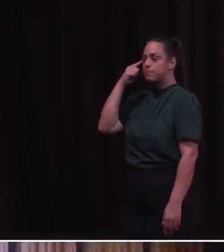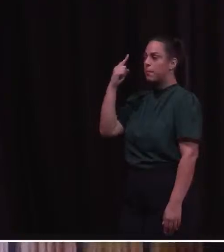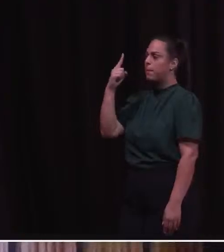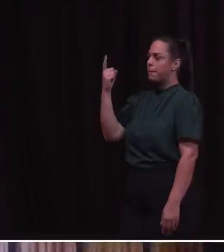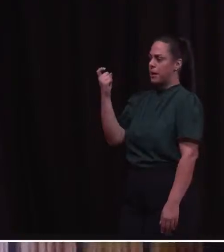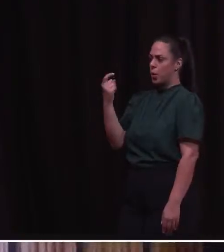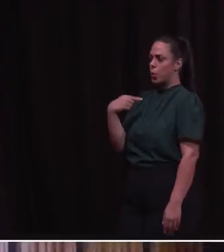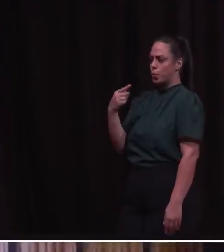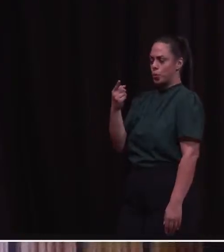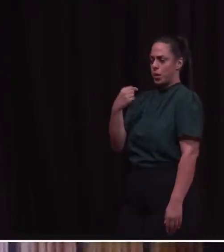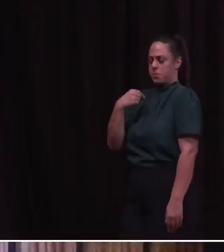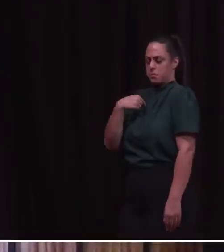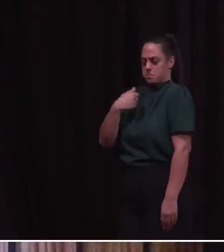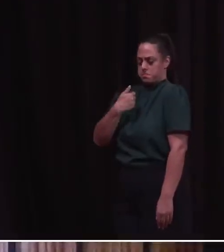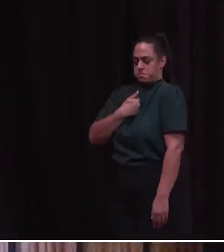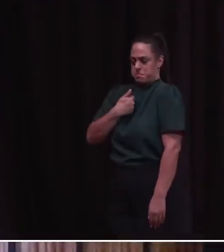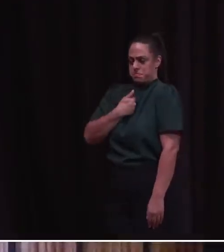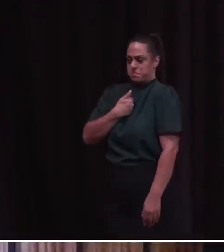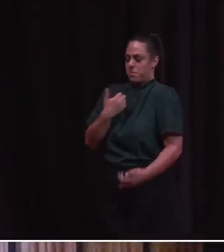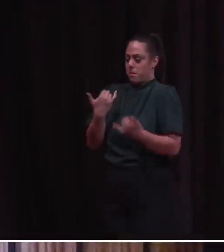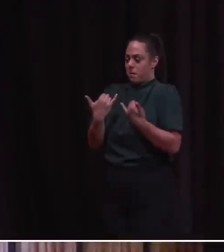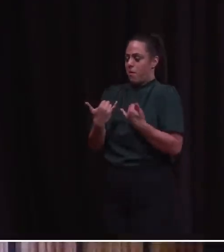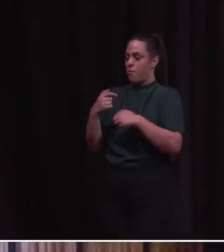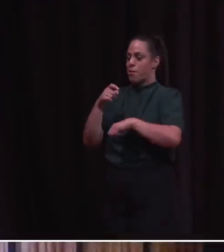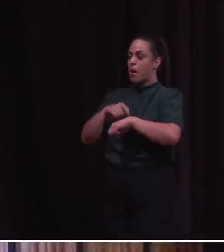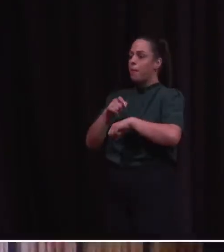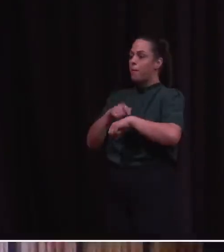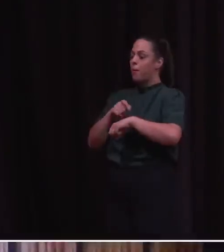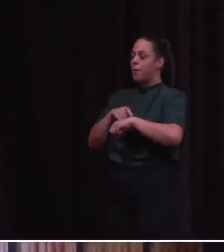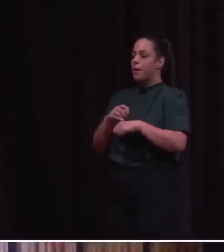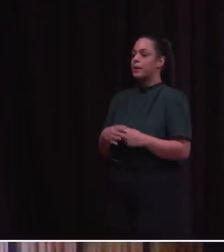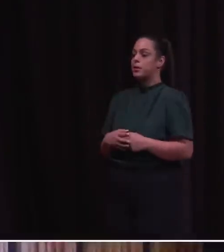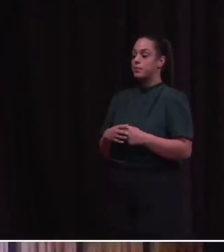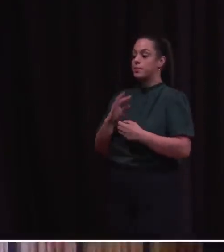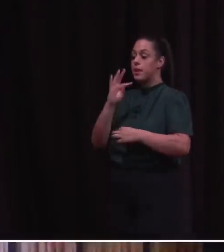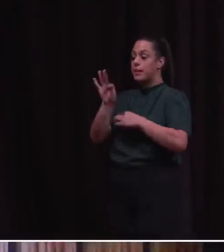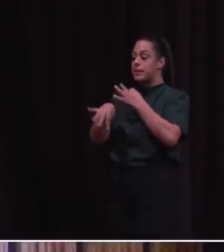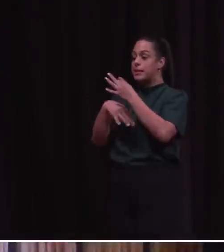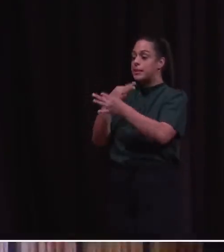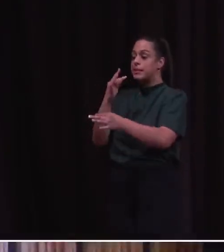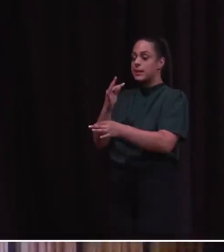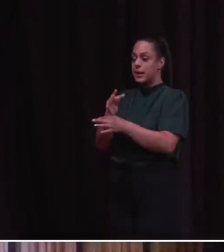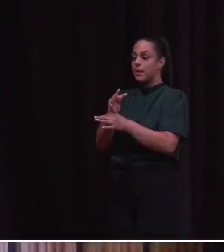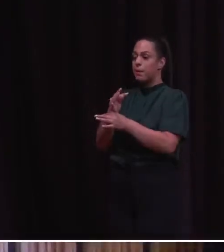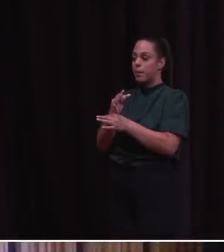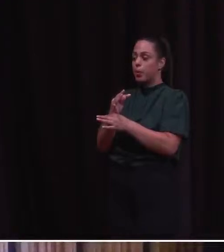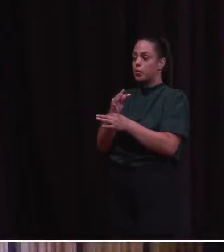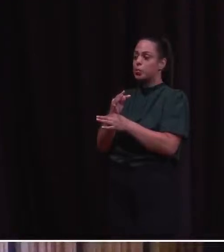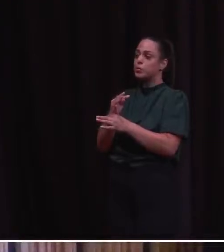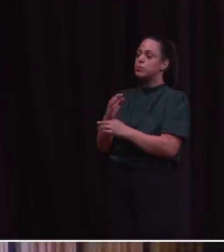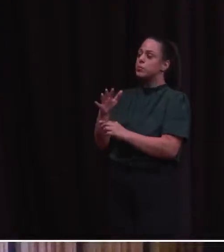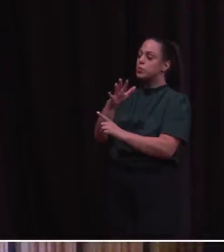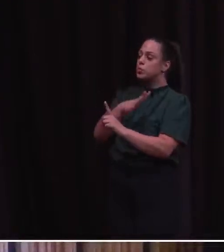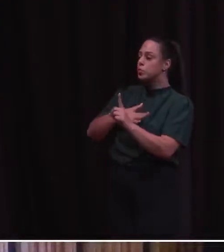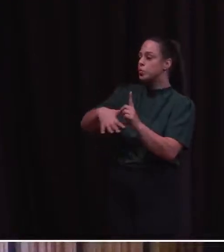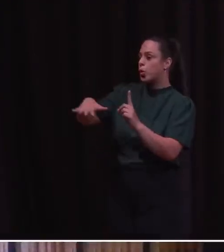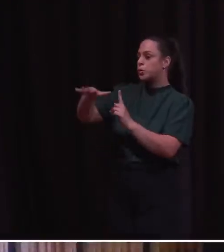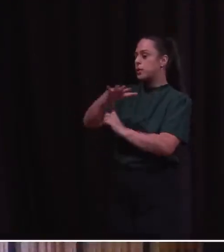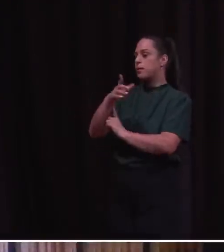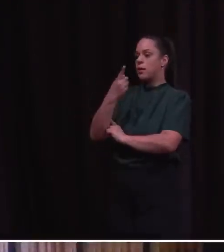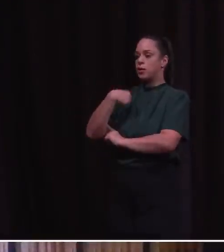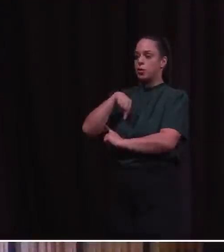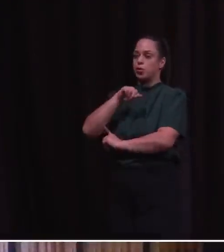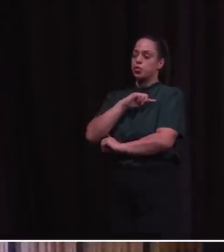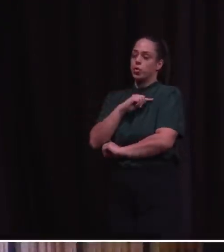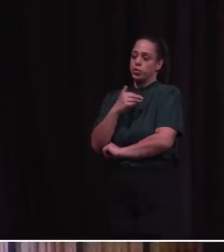this moment is, what kinds of societies do we want? I